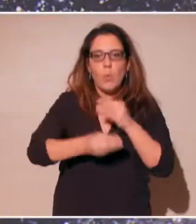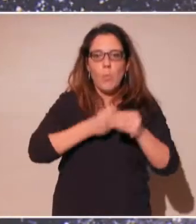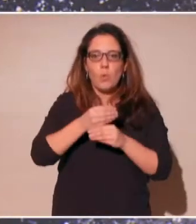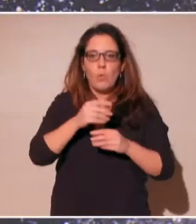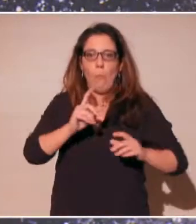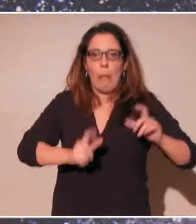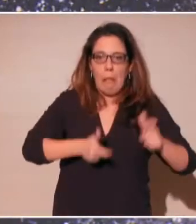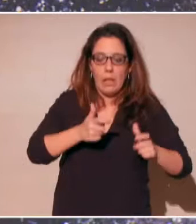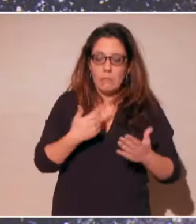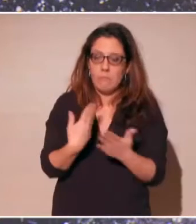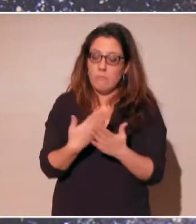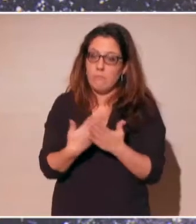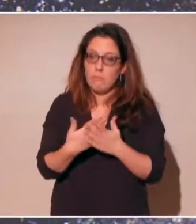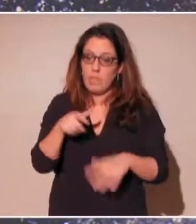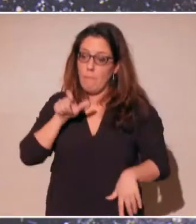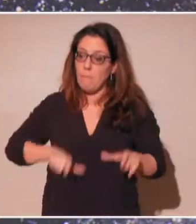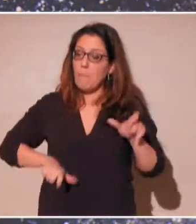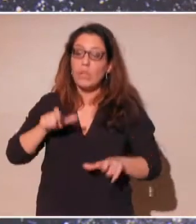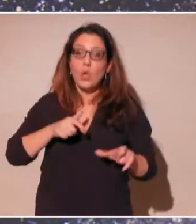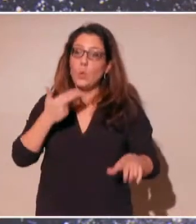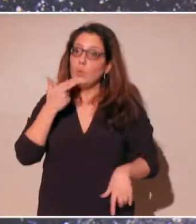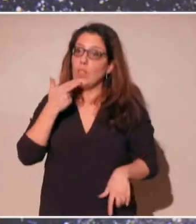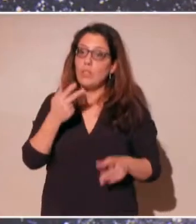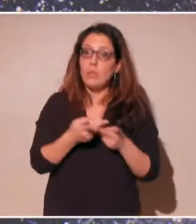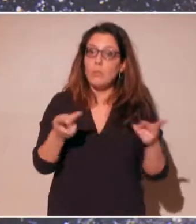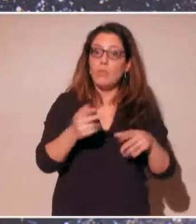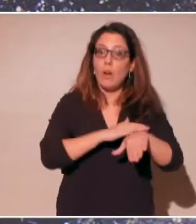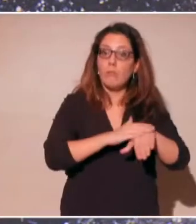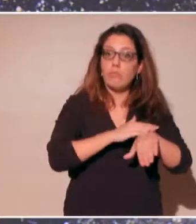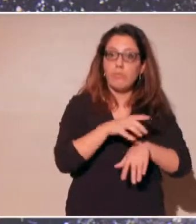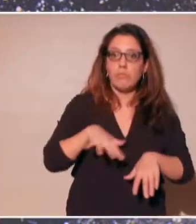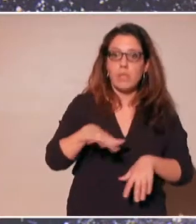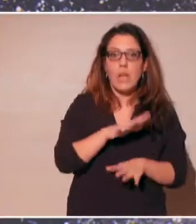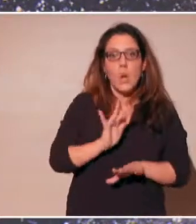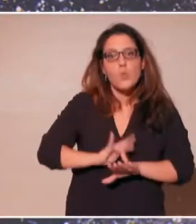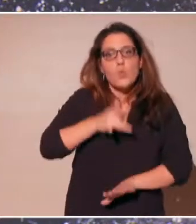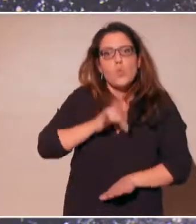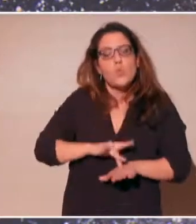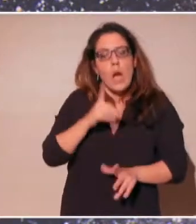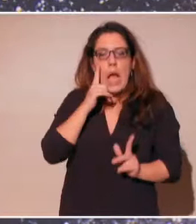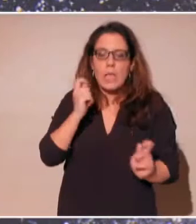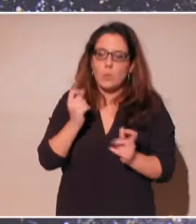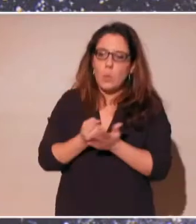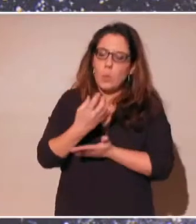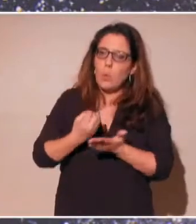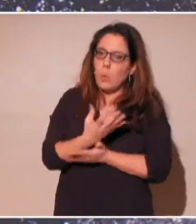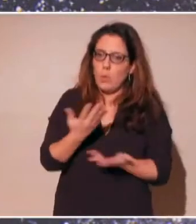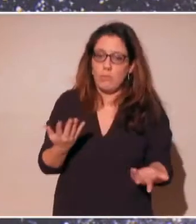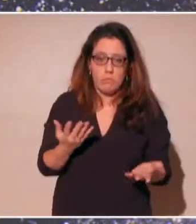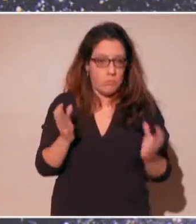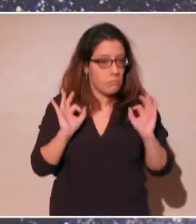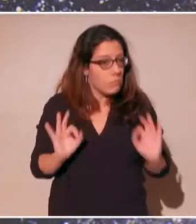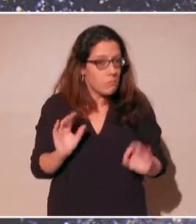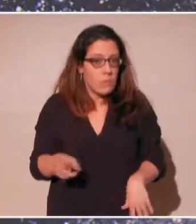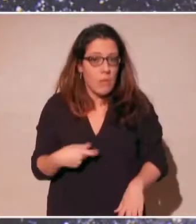We have seen that public opinion and the general public is very aware of this issue and